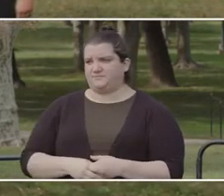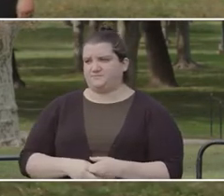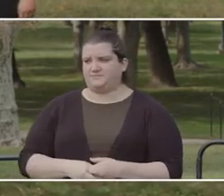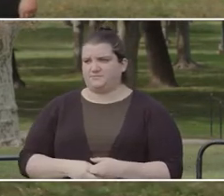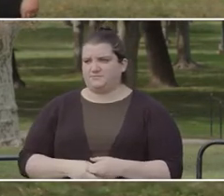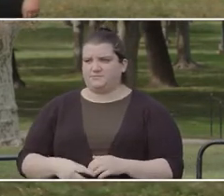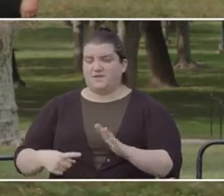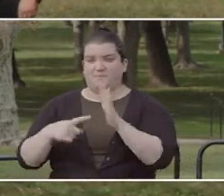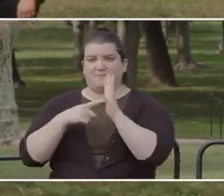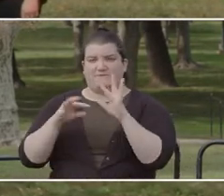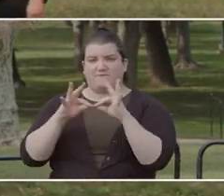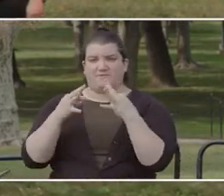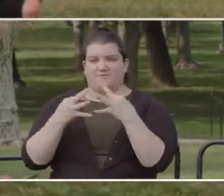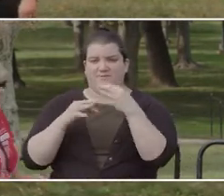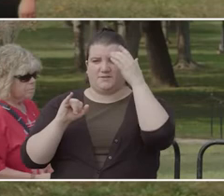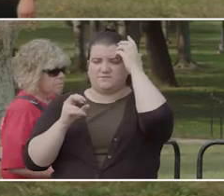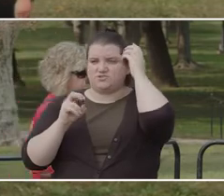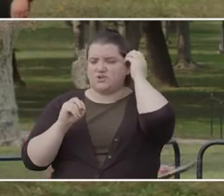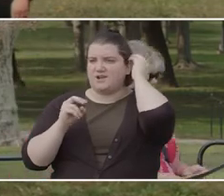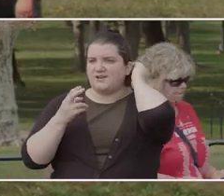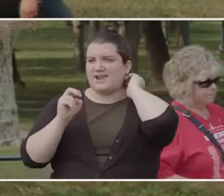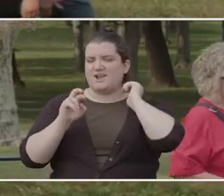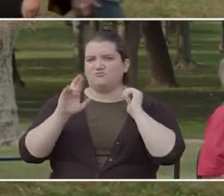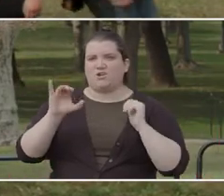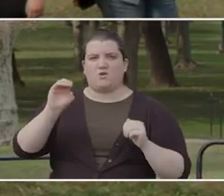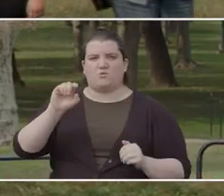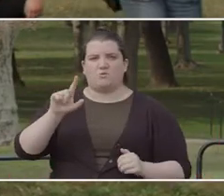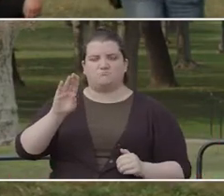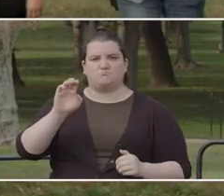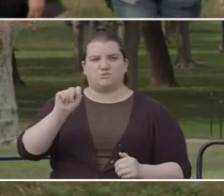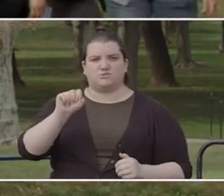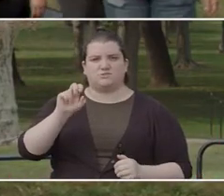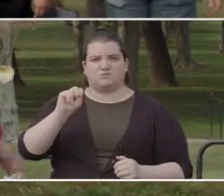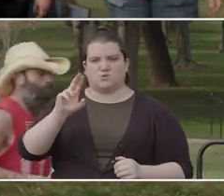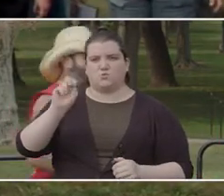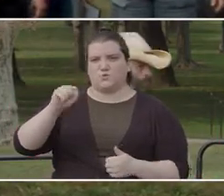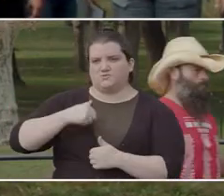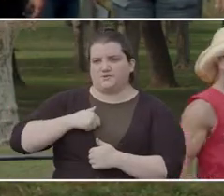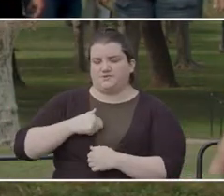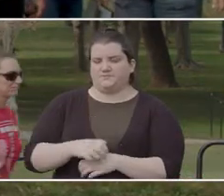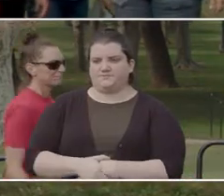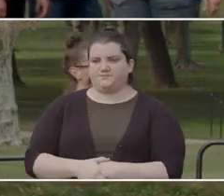On behalf of the family, John Henry Culbertson, U.S. Army.